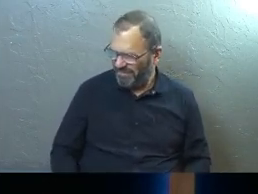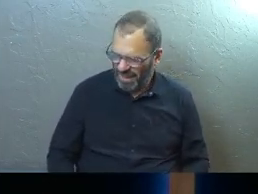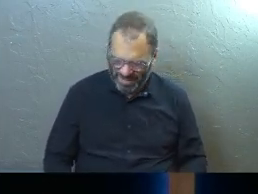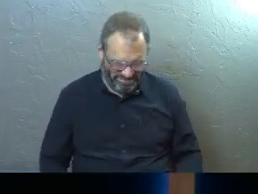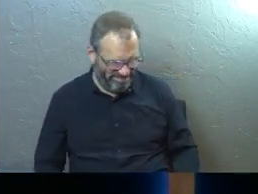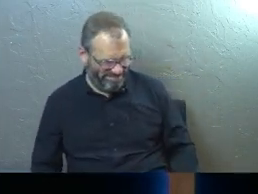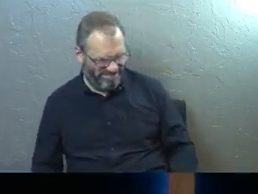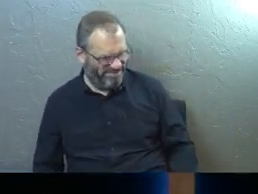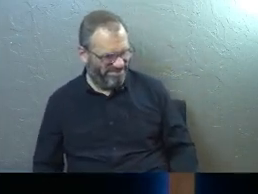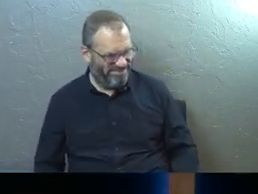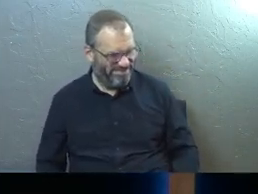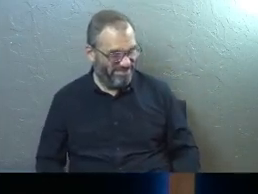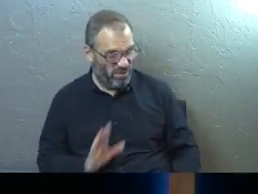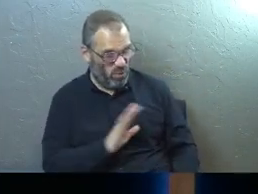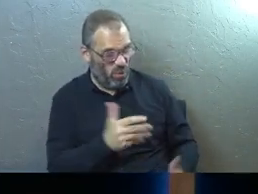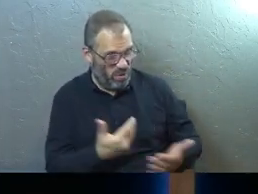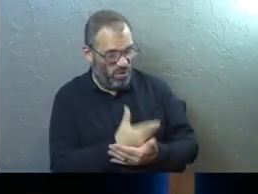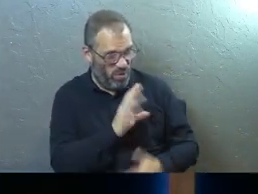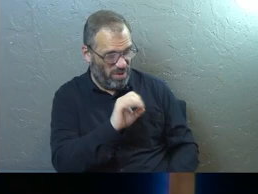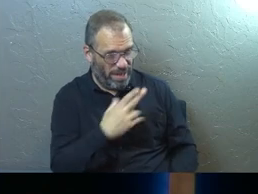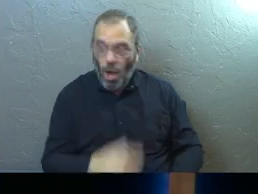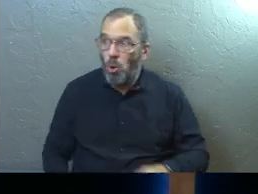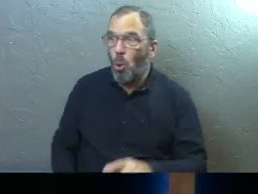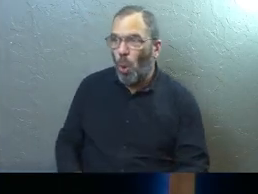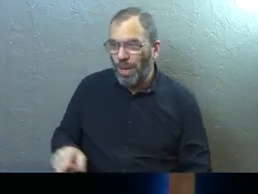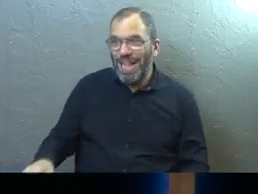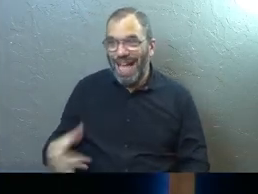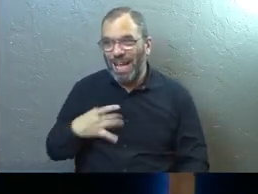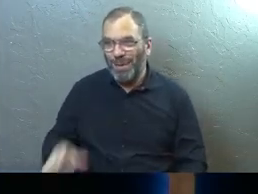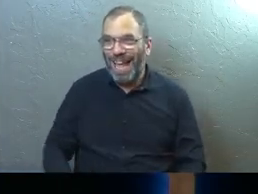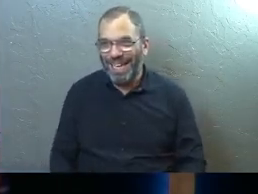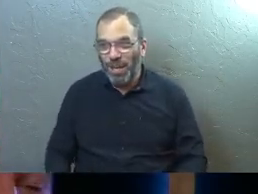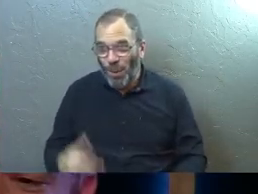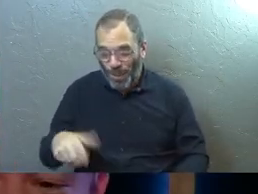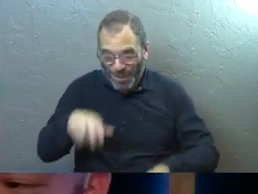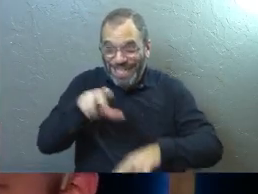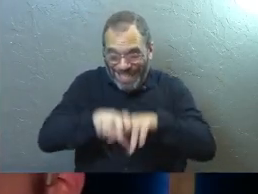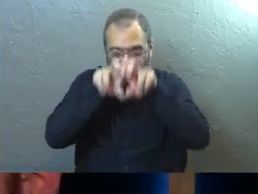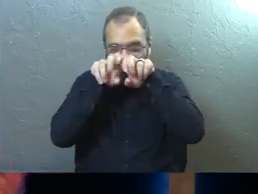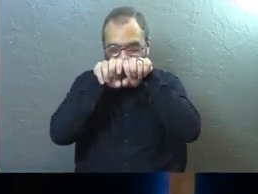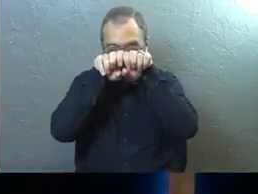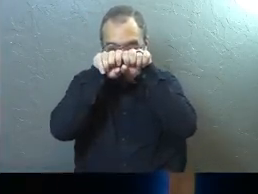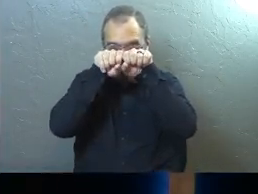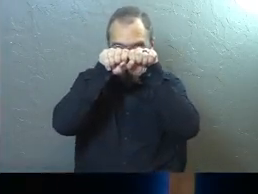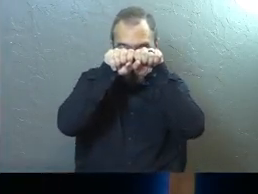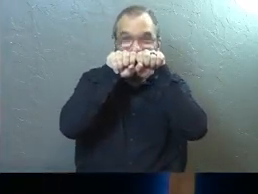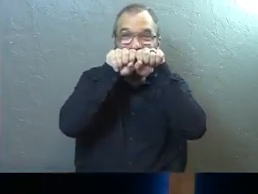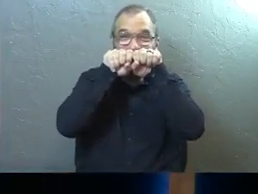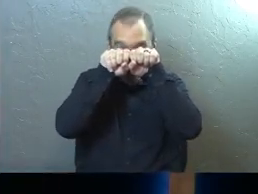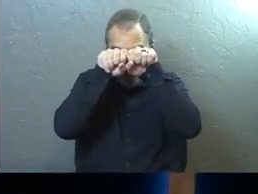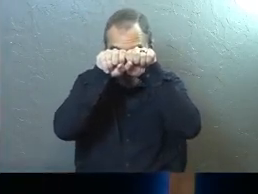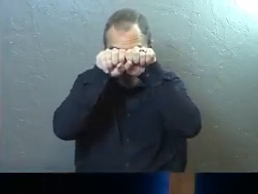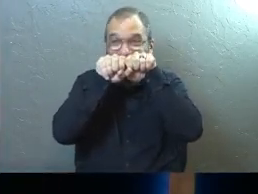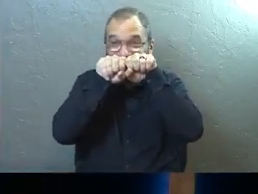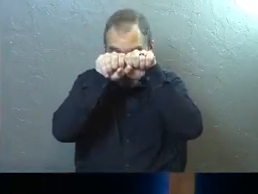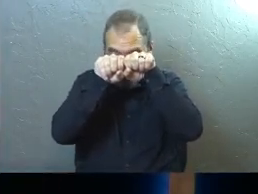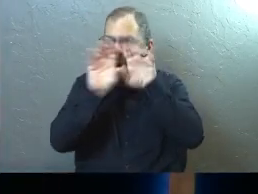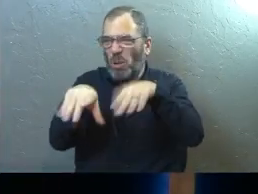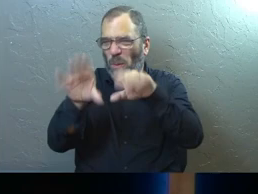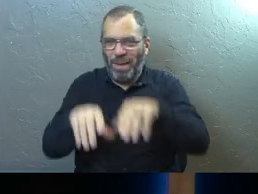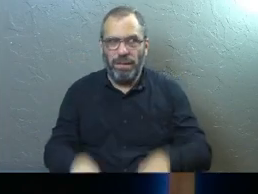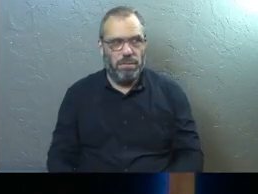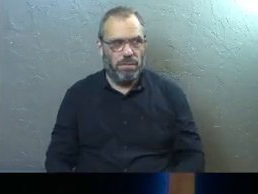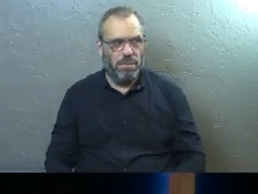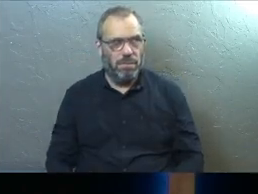know? And we're like, no. You don't understand. That's the way we like it. You know what I mean? That's every couch we've ever had is that low to the ground. Don't even worry